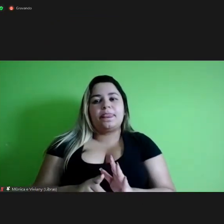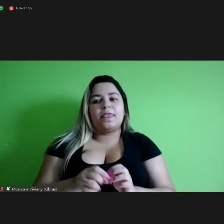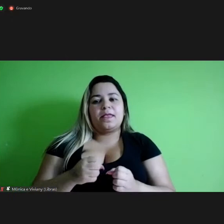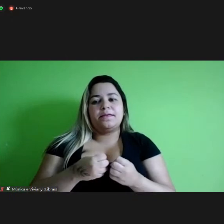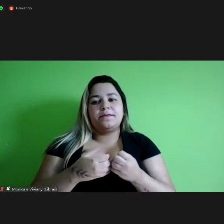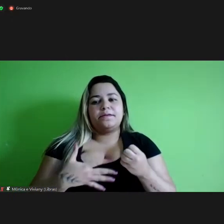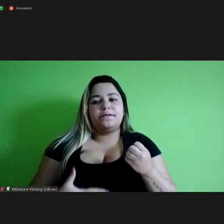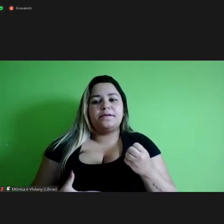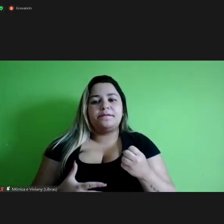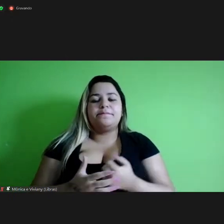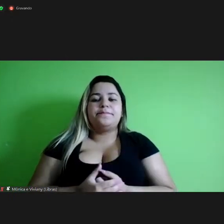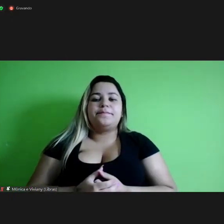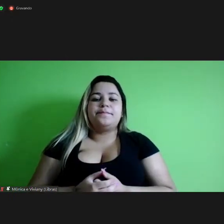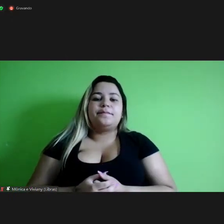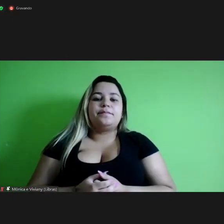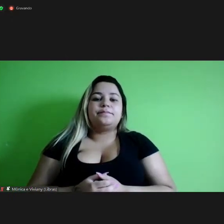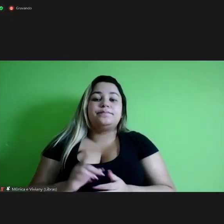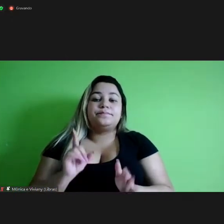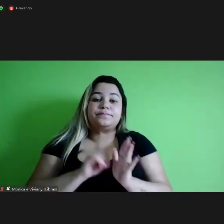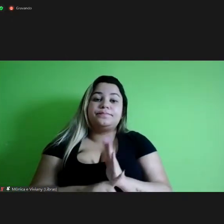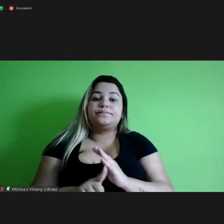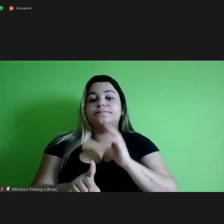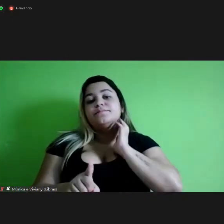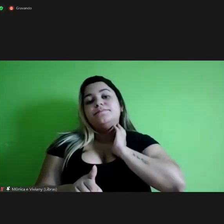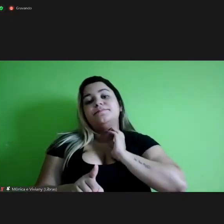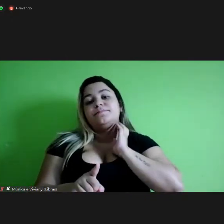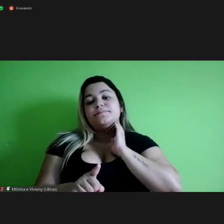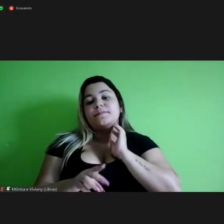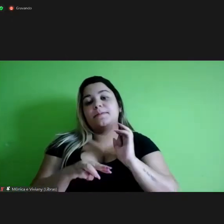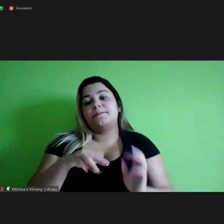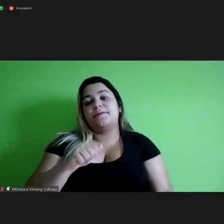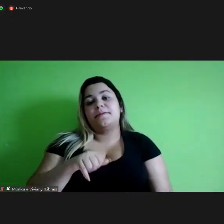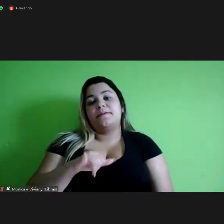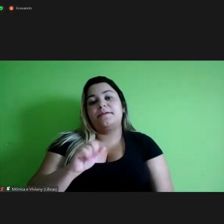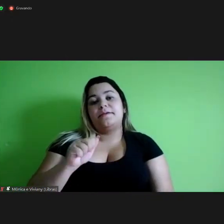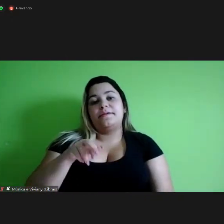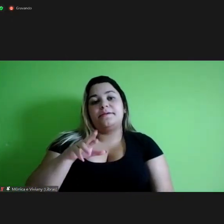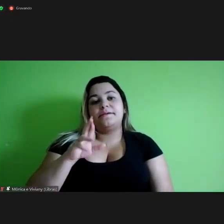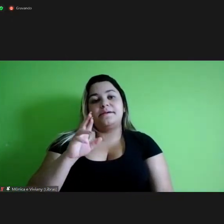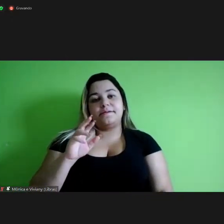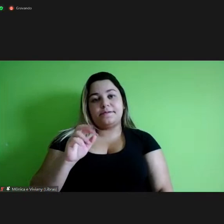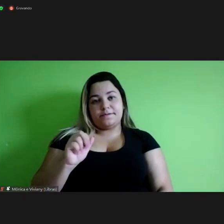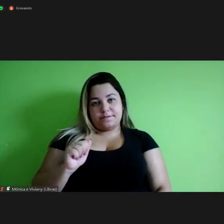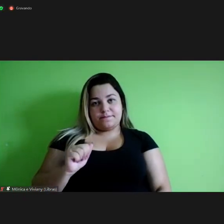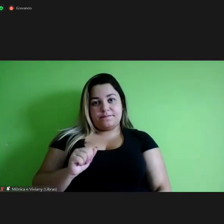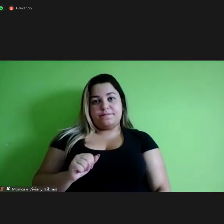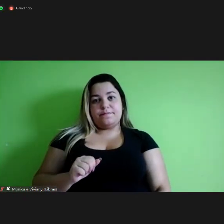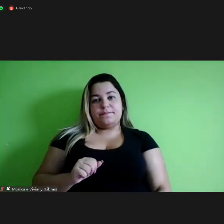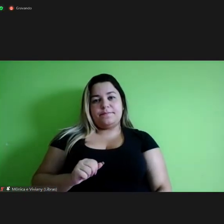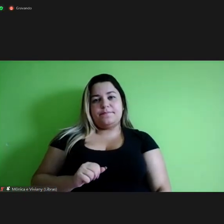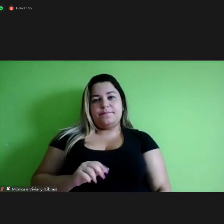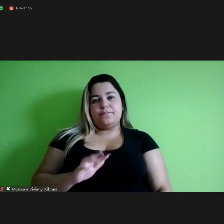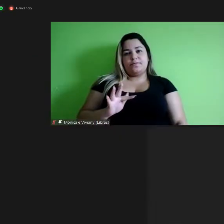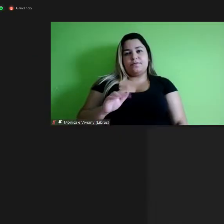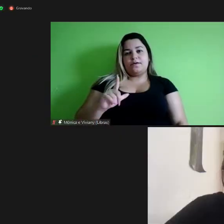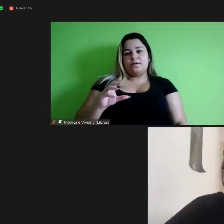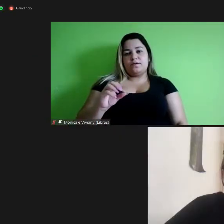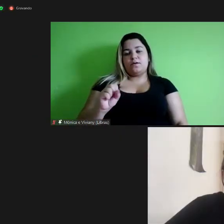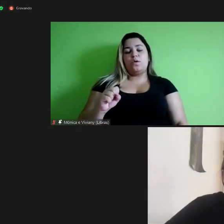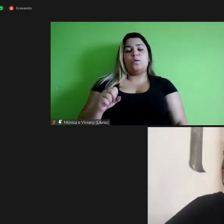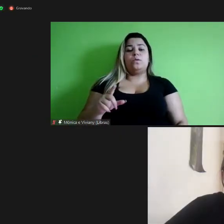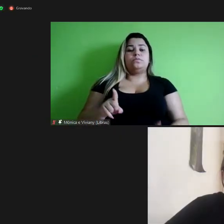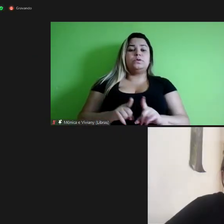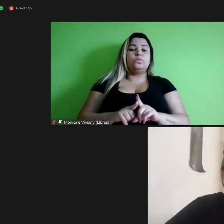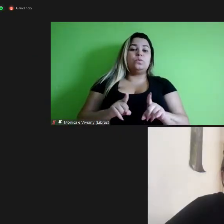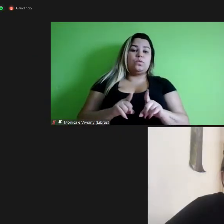going to pass the questions that were done in the chat. The first one I'm going to pass for Mayara Floss. Mayara, what's